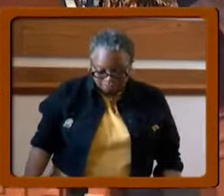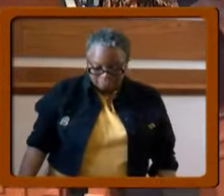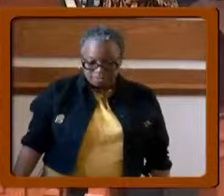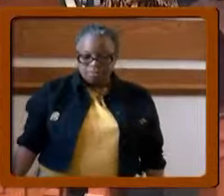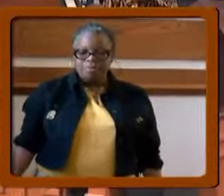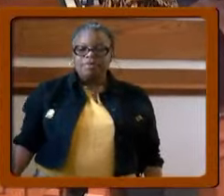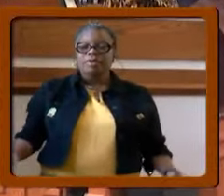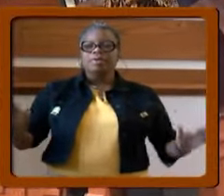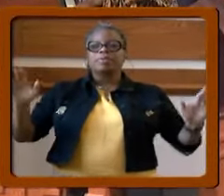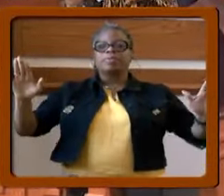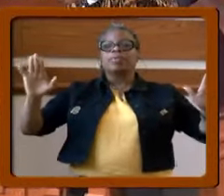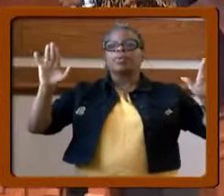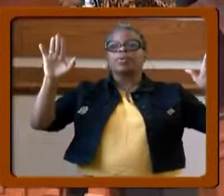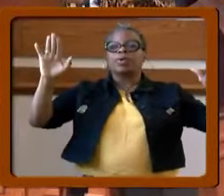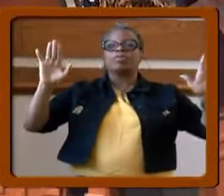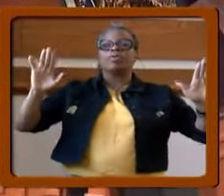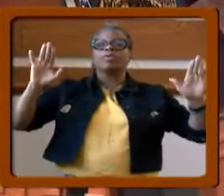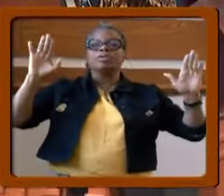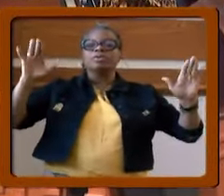Marvelous.